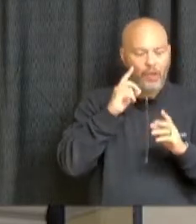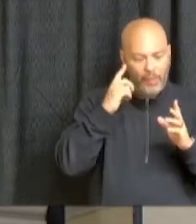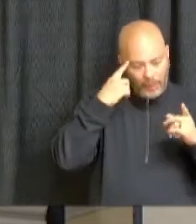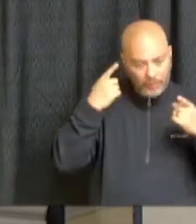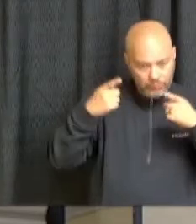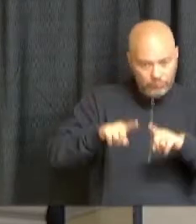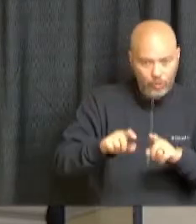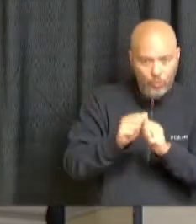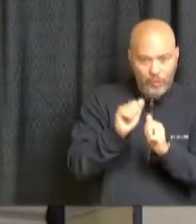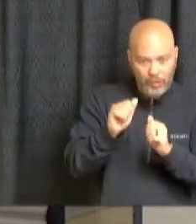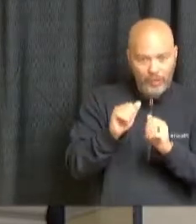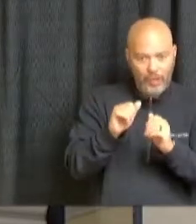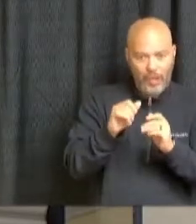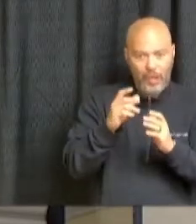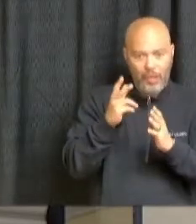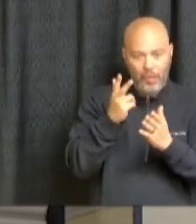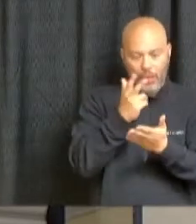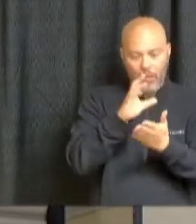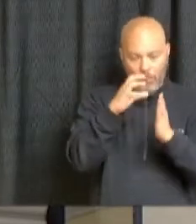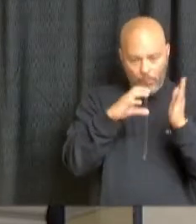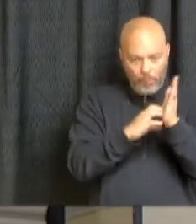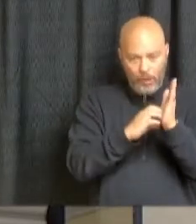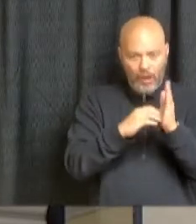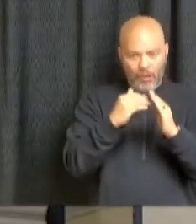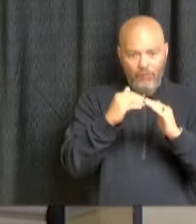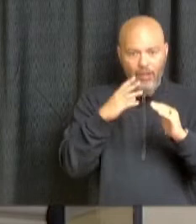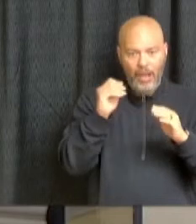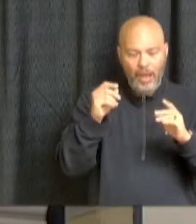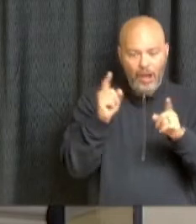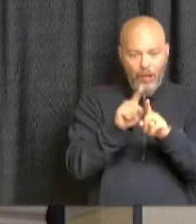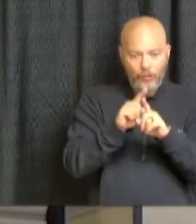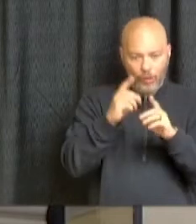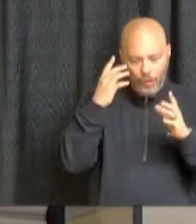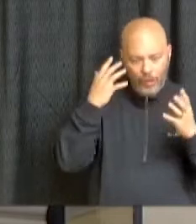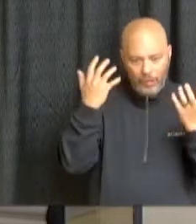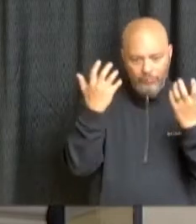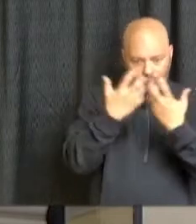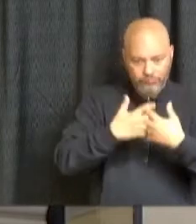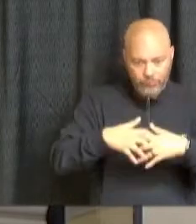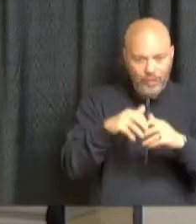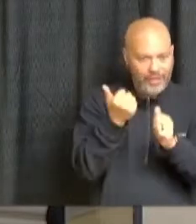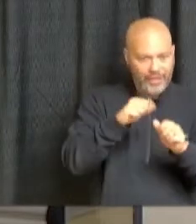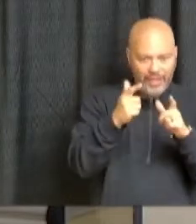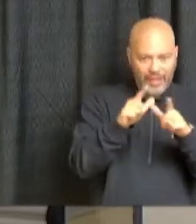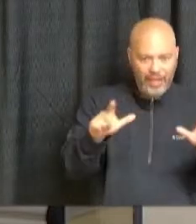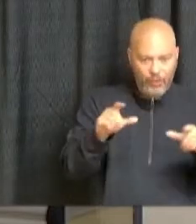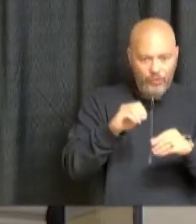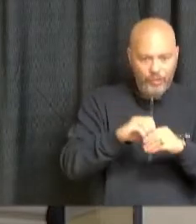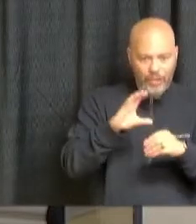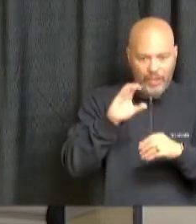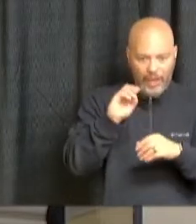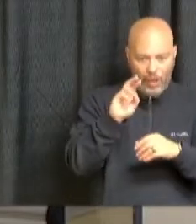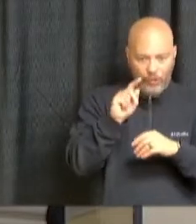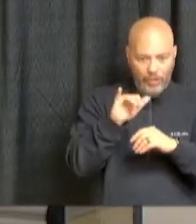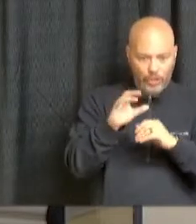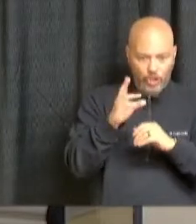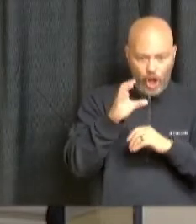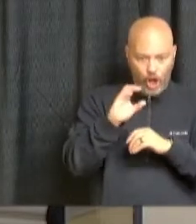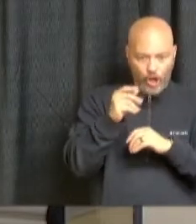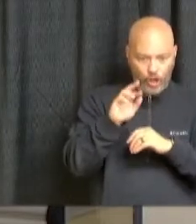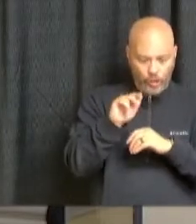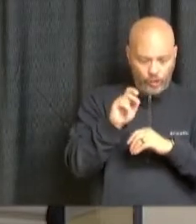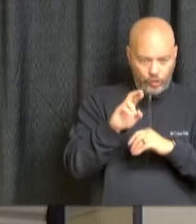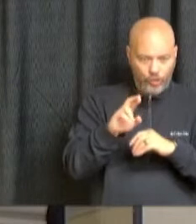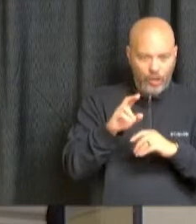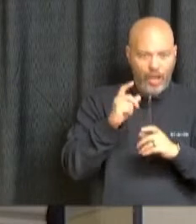compliance with the paragraph below, as well as in compliance with any such language in the Montgomery County Charter. And then